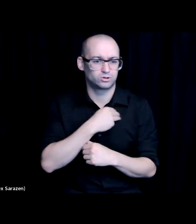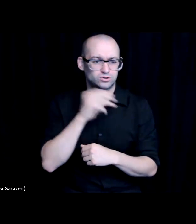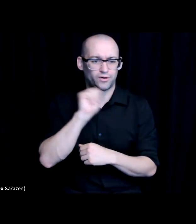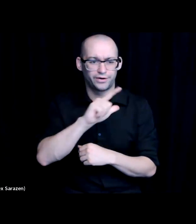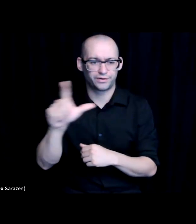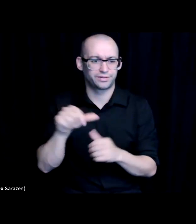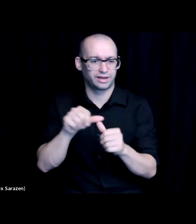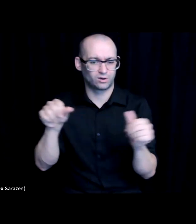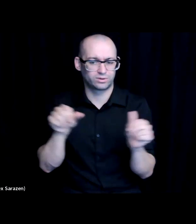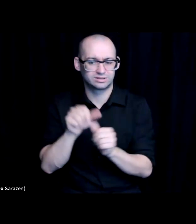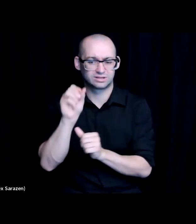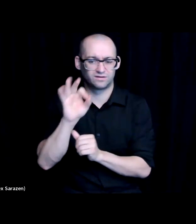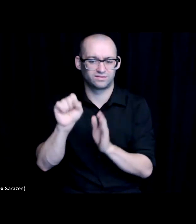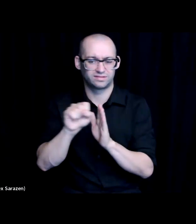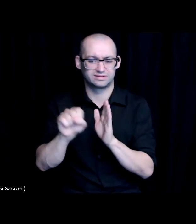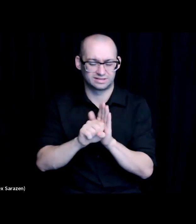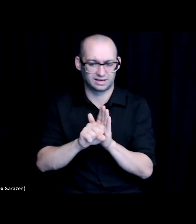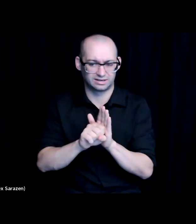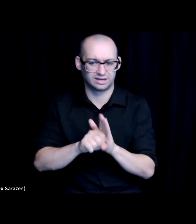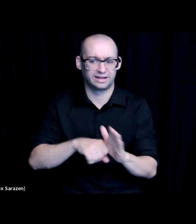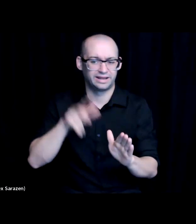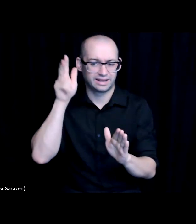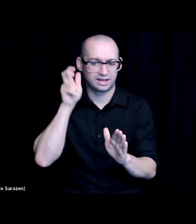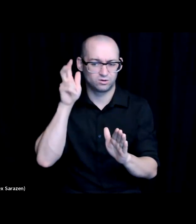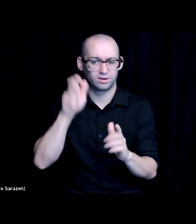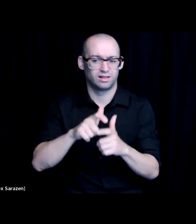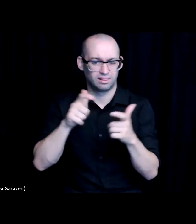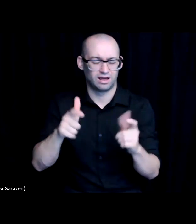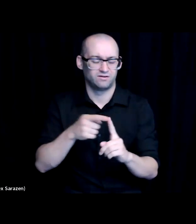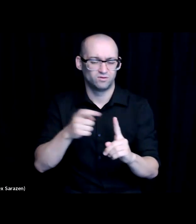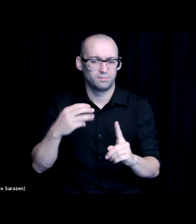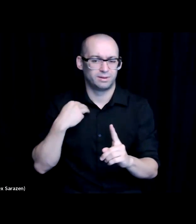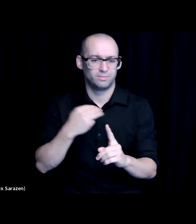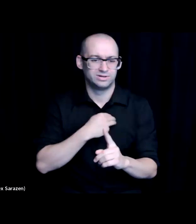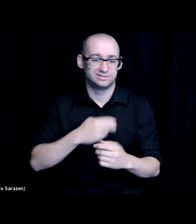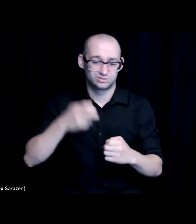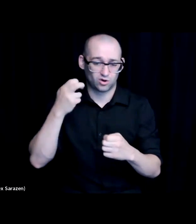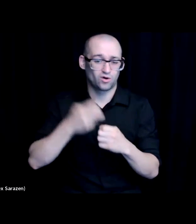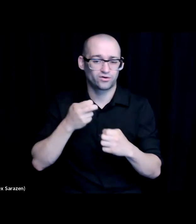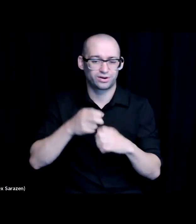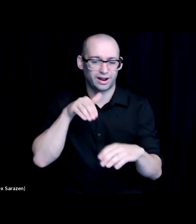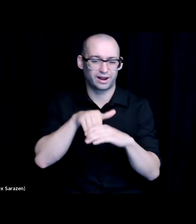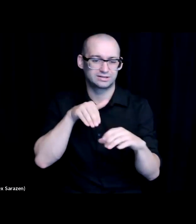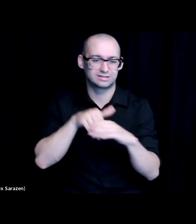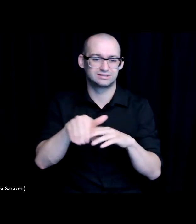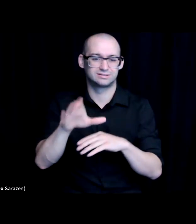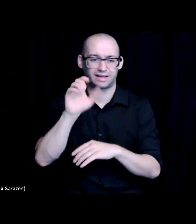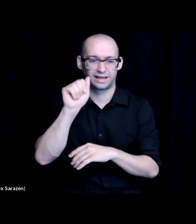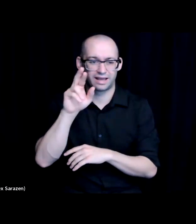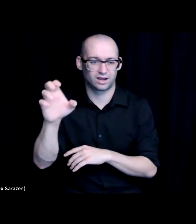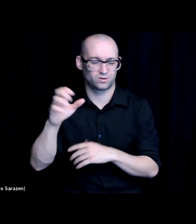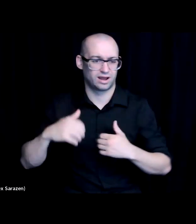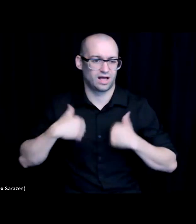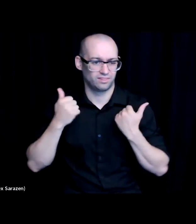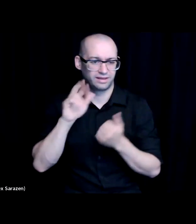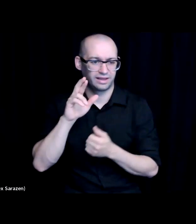state, and we hear a lot from our members about how hard it is to access care in rural areas,